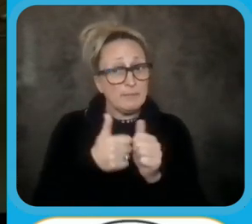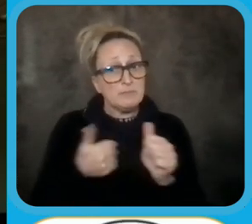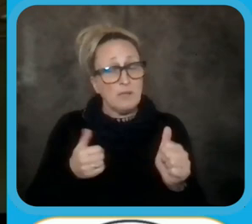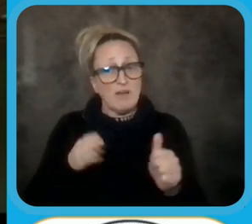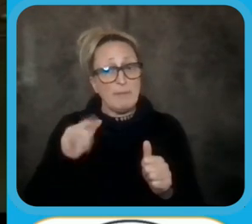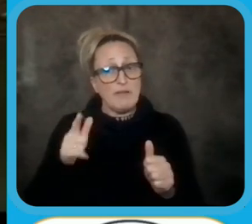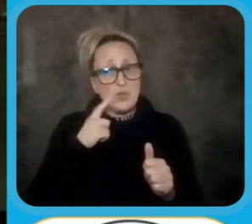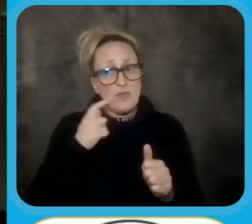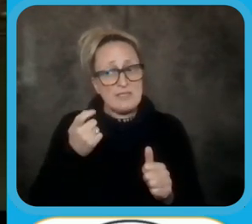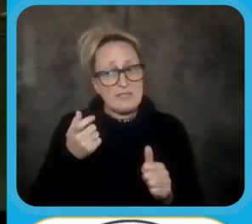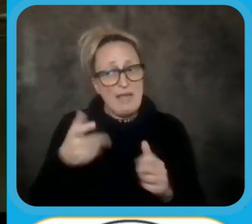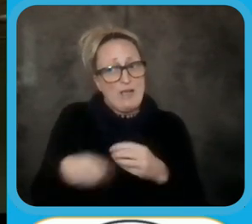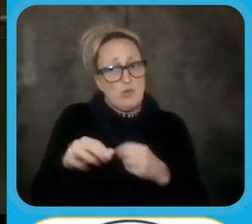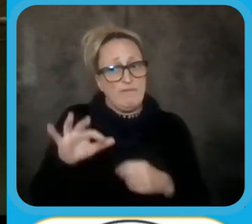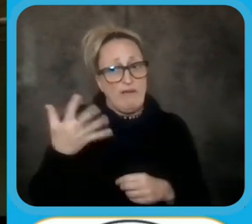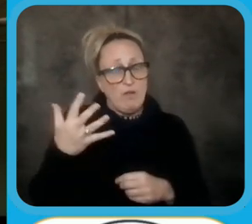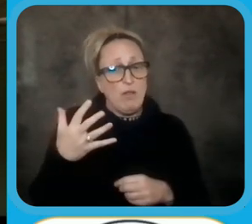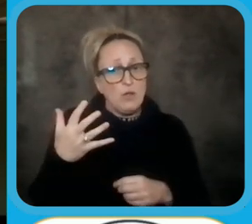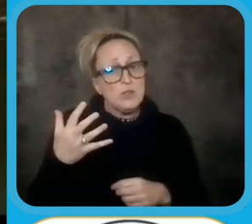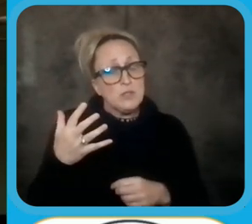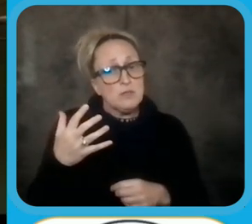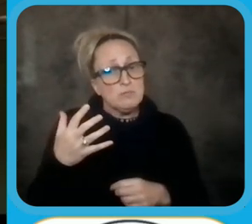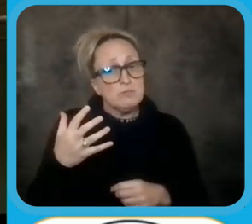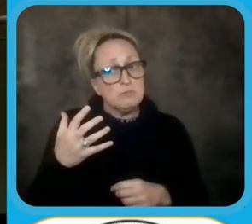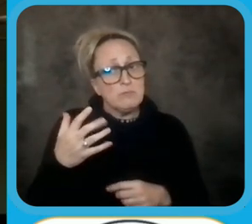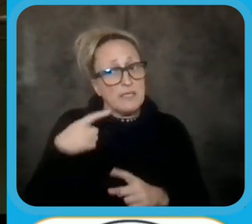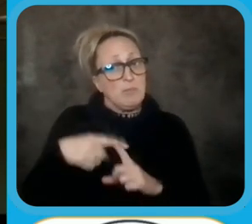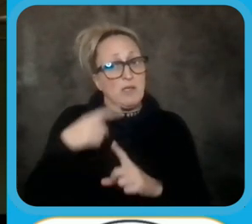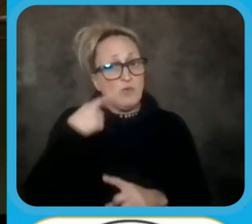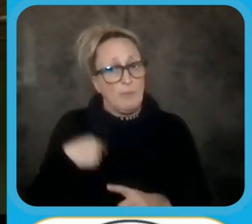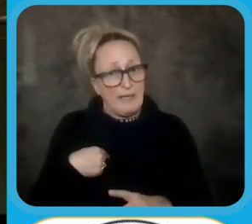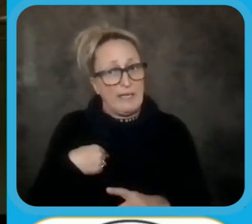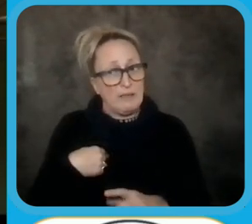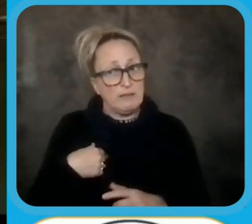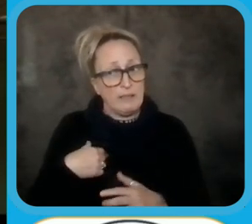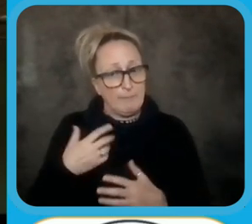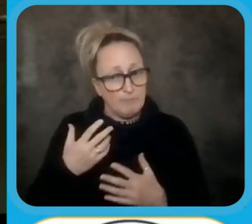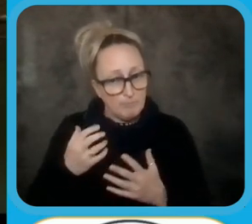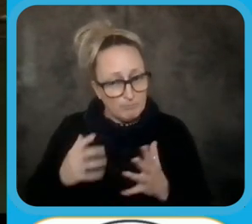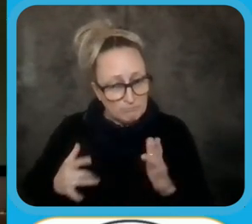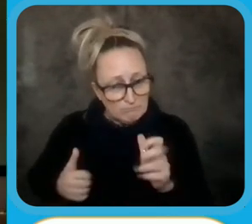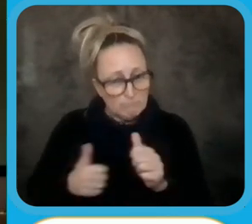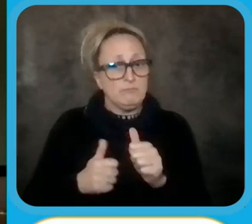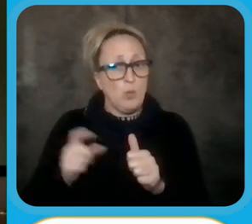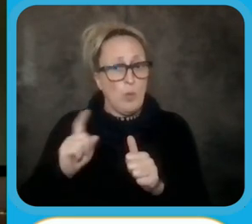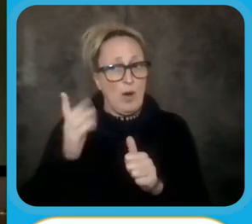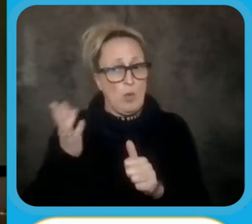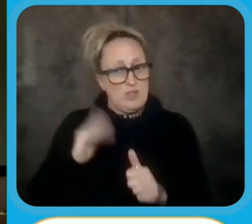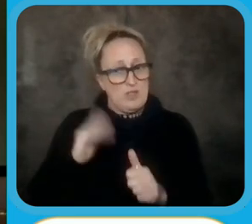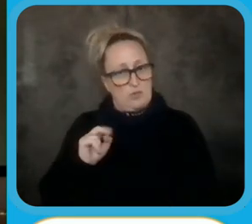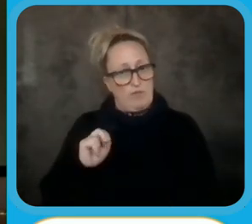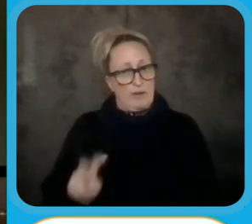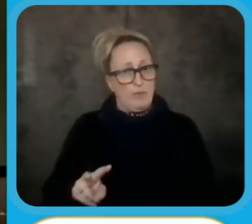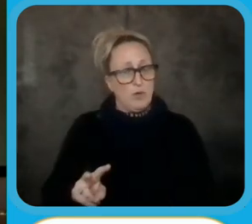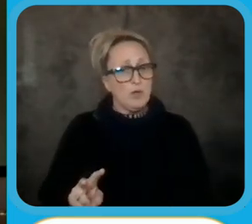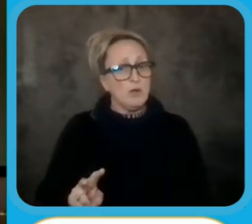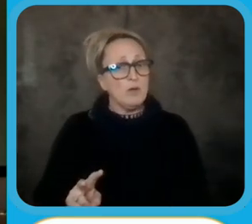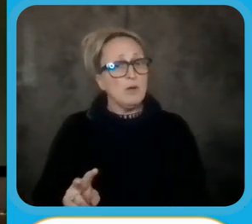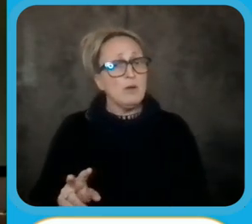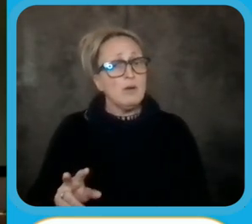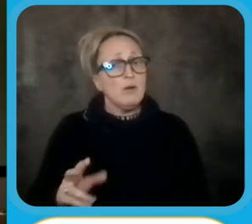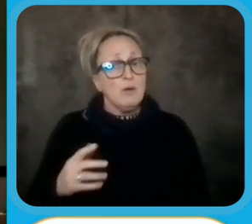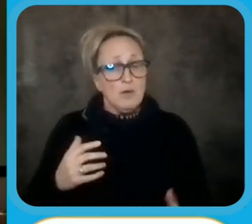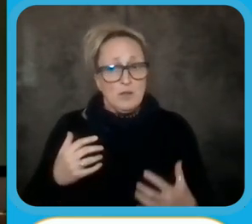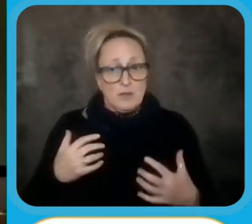extra $5, it's a plus for me to get back to where I once was in November. The resilience I feel